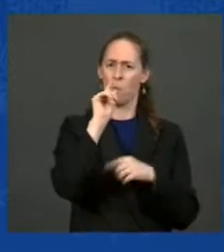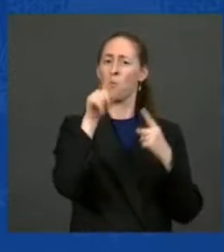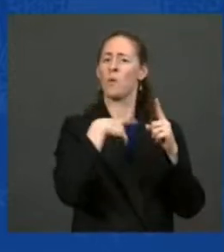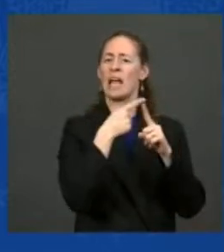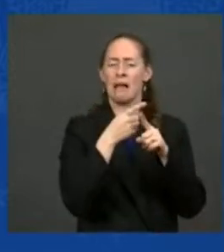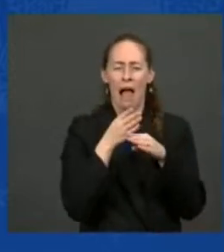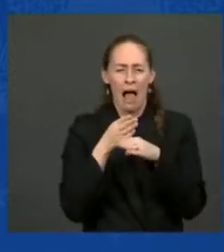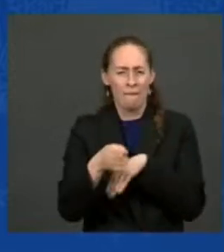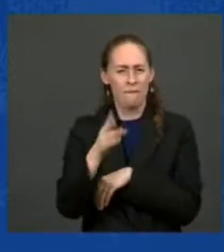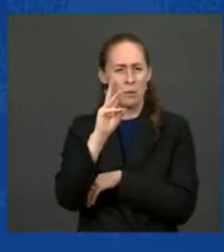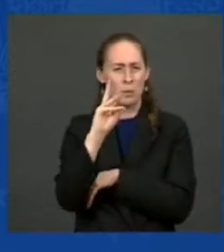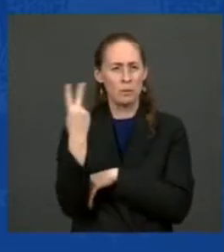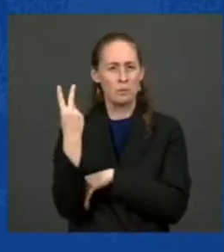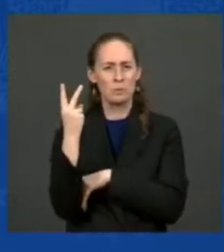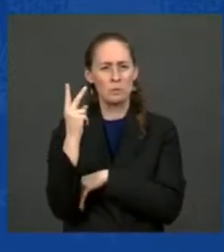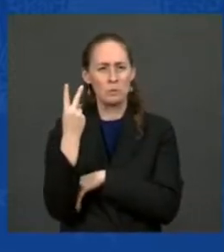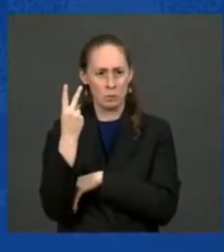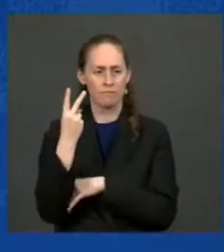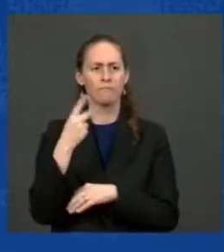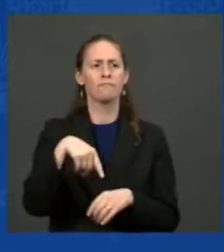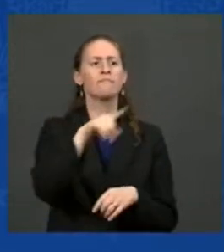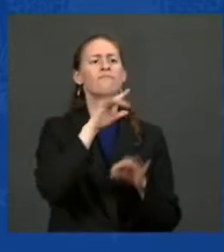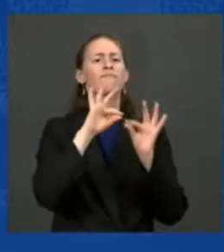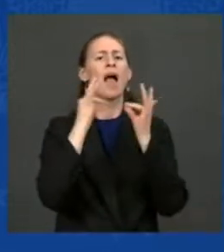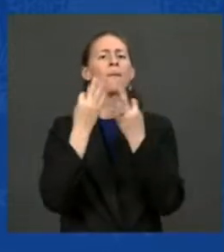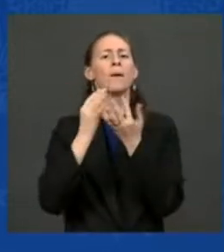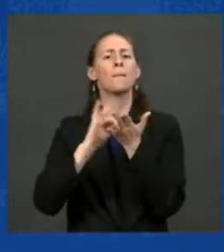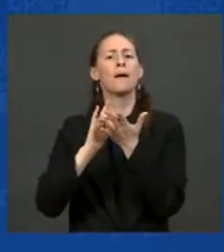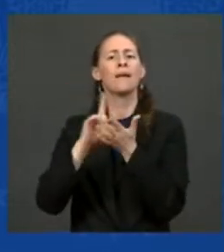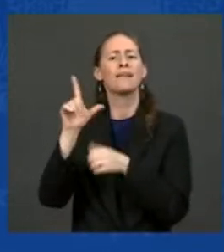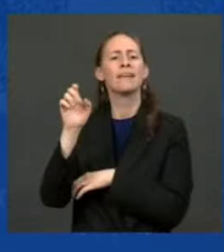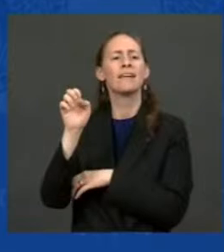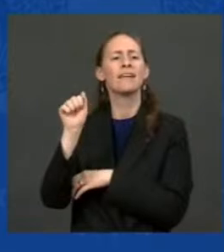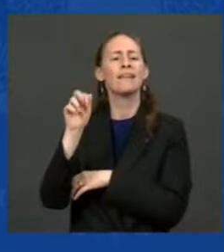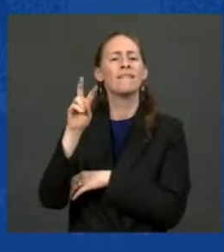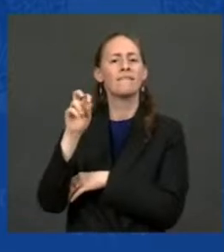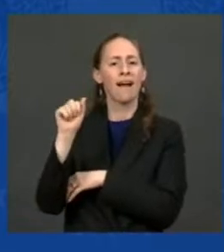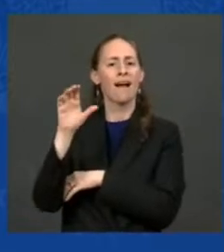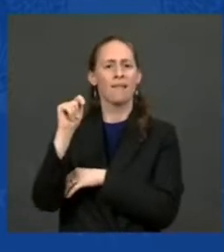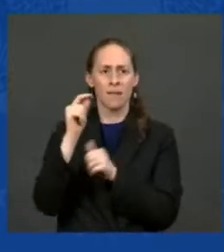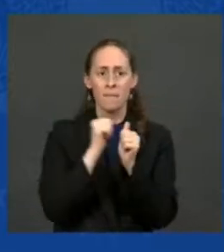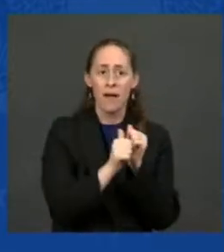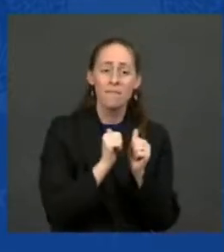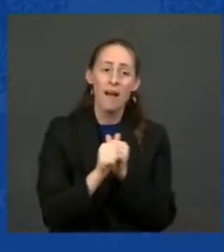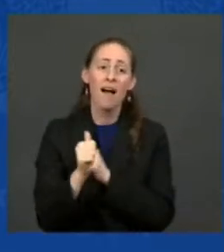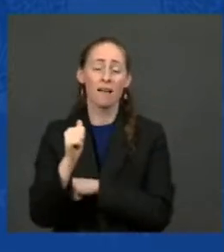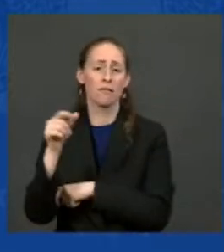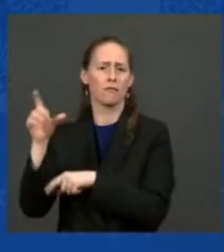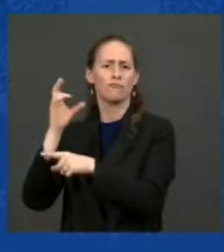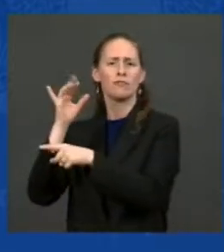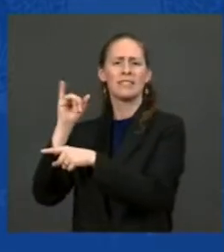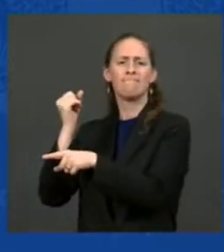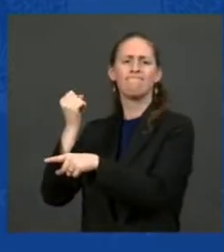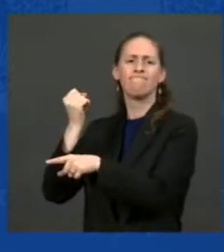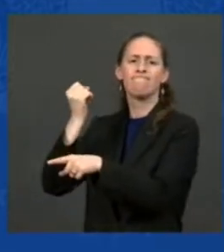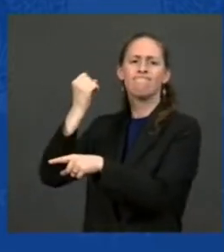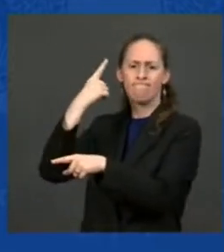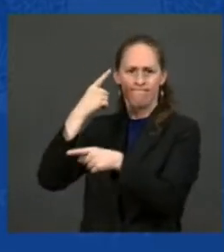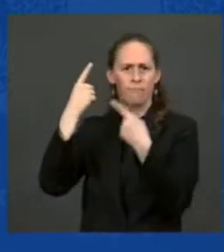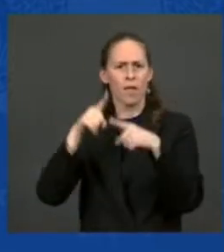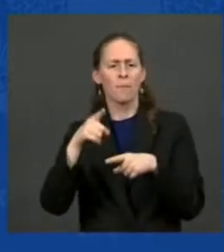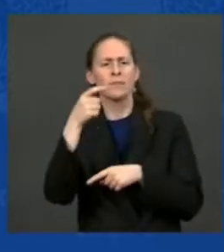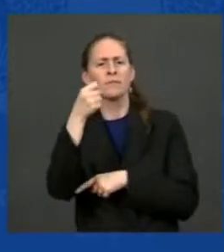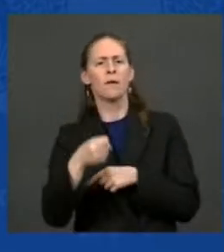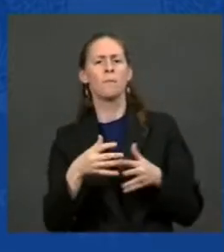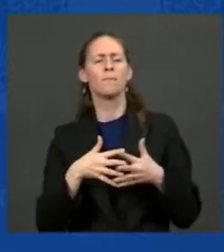Chris rallied against policies that militarize our relationships in Latin America and argued, instead recognize and invest in the people